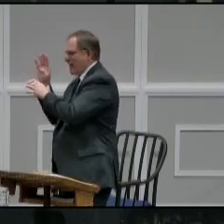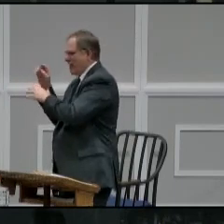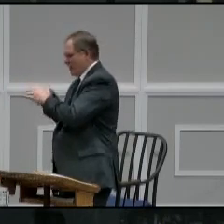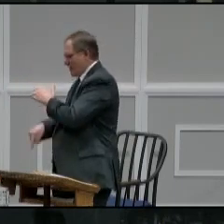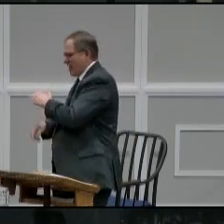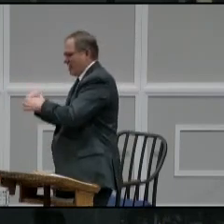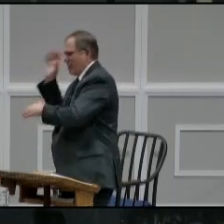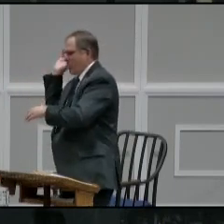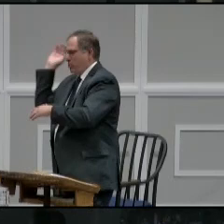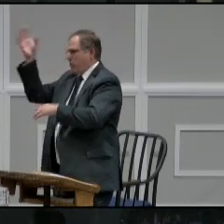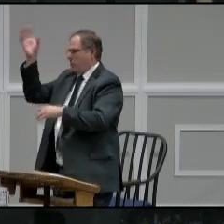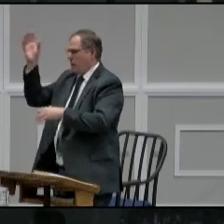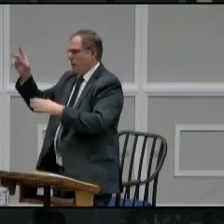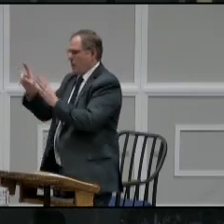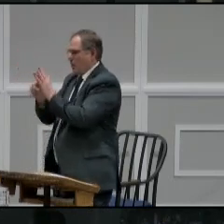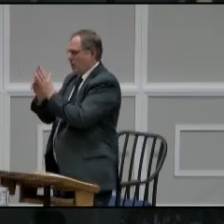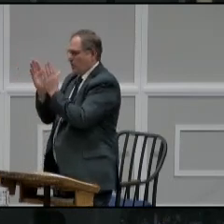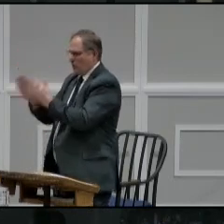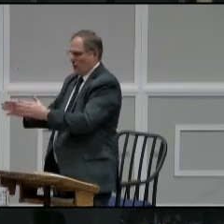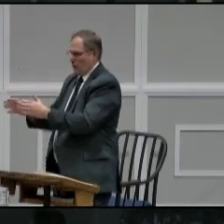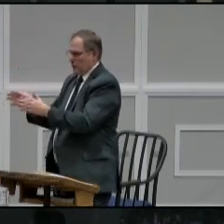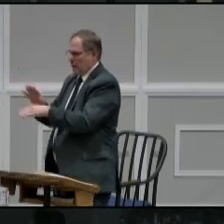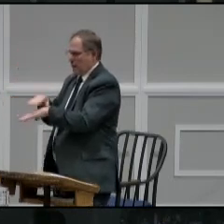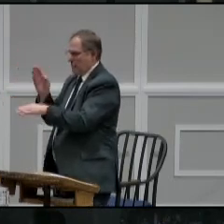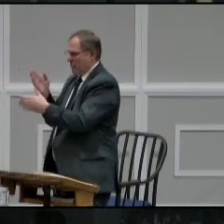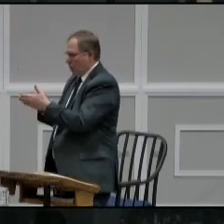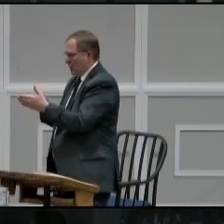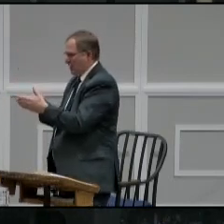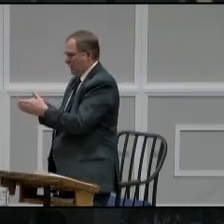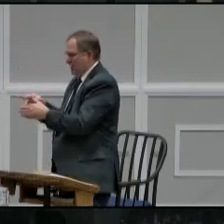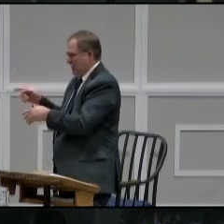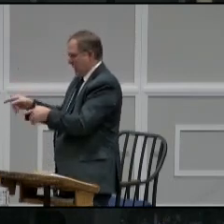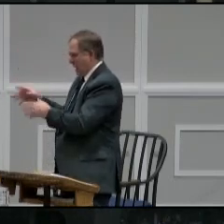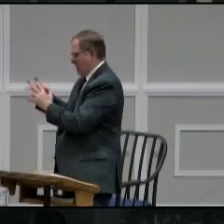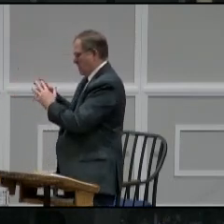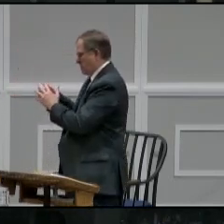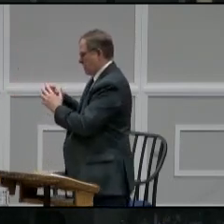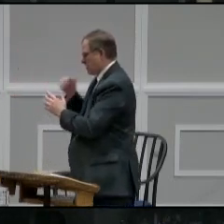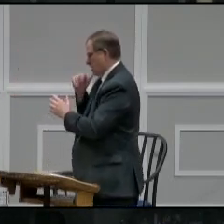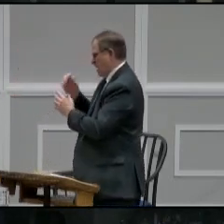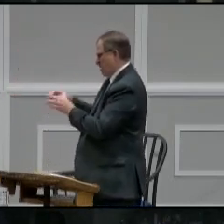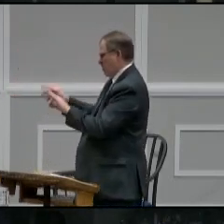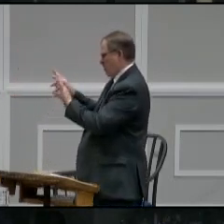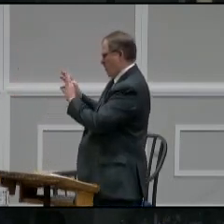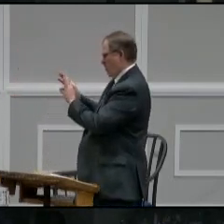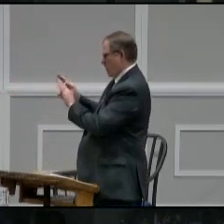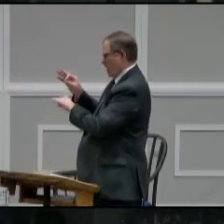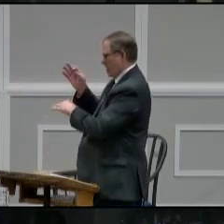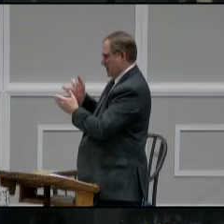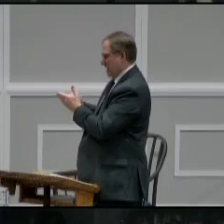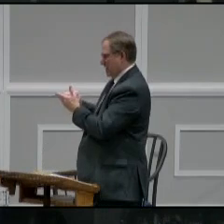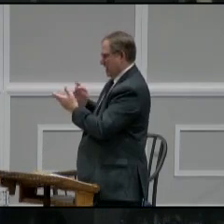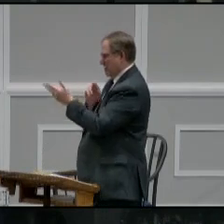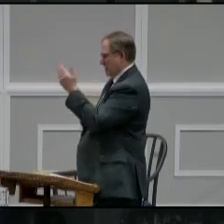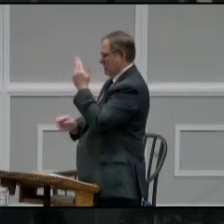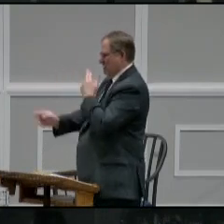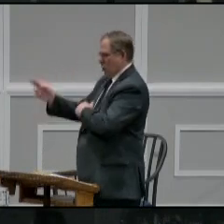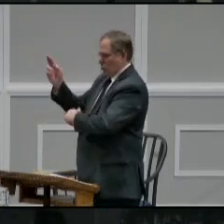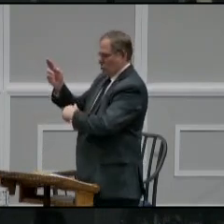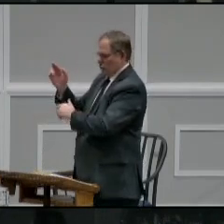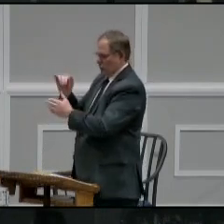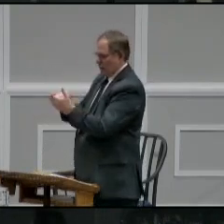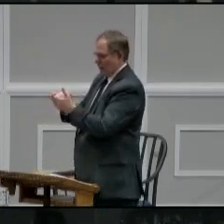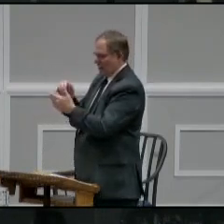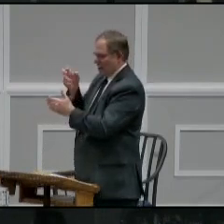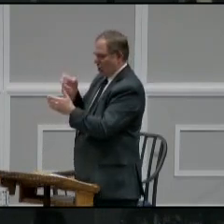the lawyers got all involved and they did their thing. And, oh, the ball is not as originally advertised. And they got the auction reversed. But the point is, there